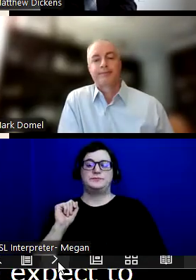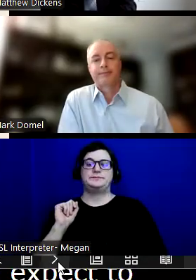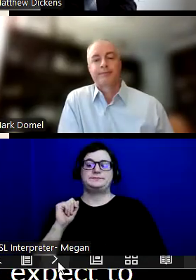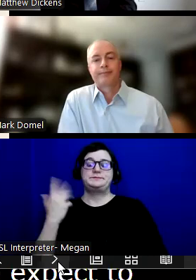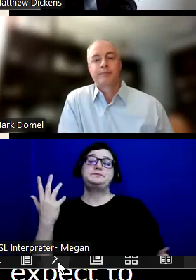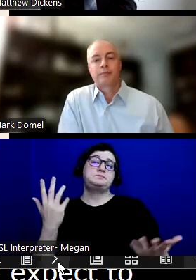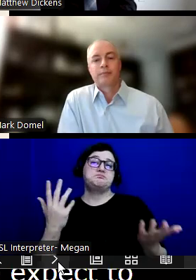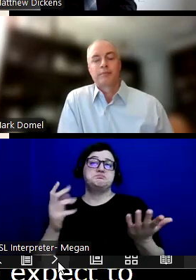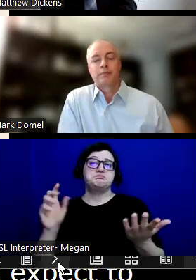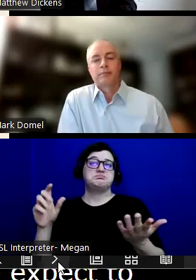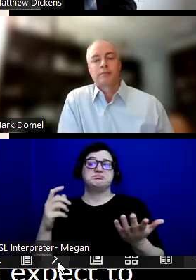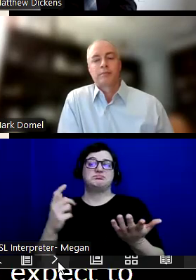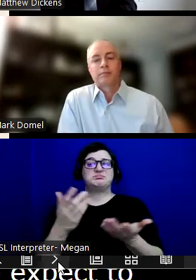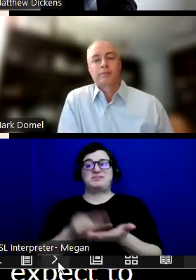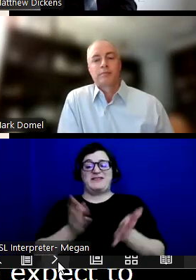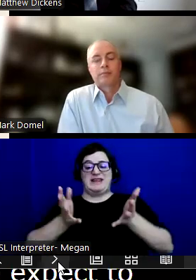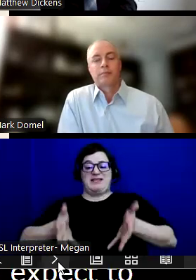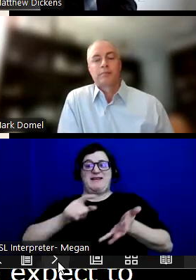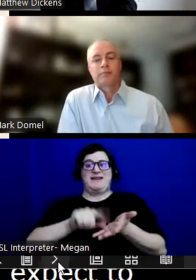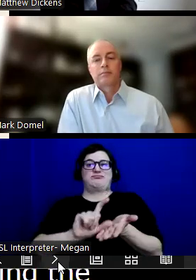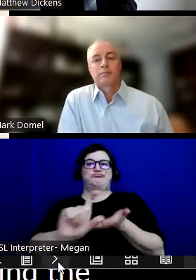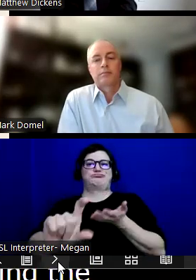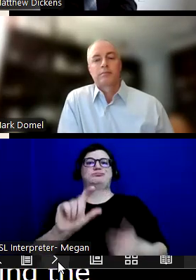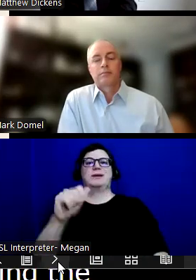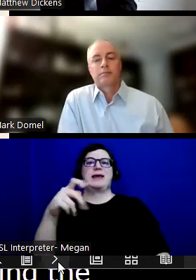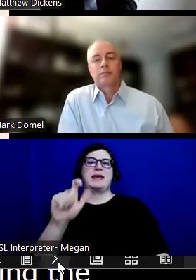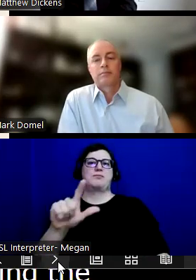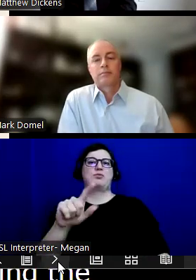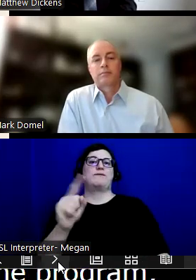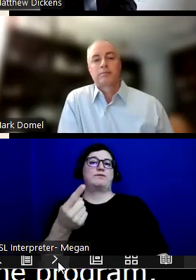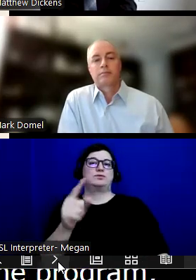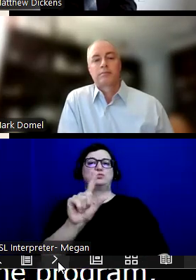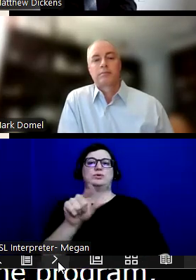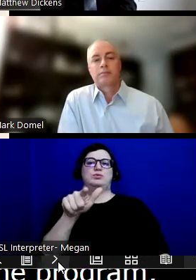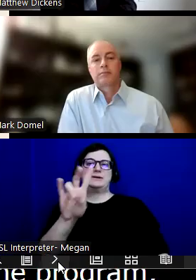And any remaining funding on April 1st, 2027.